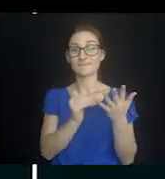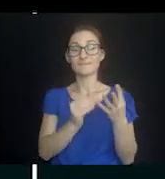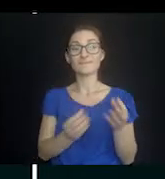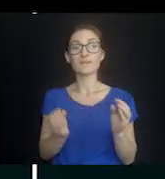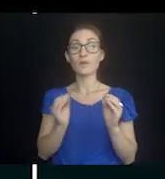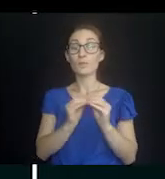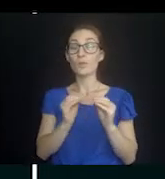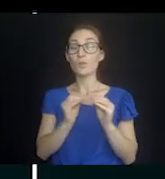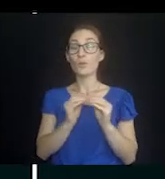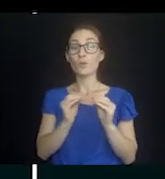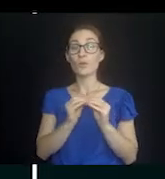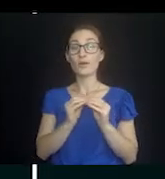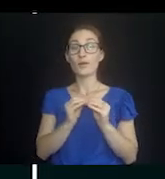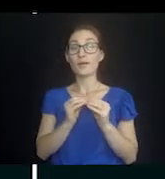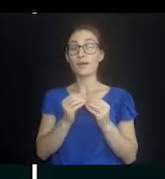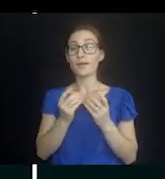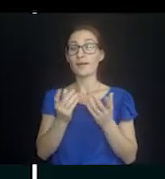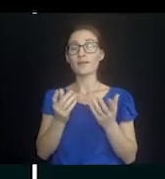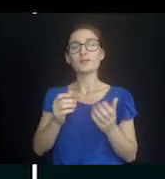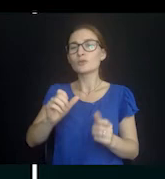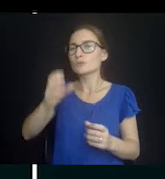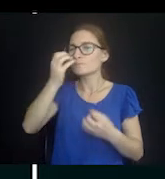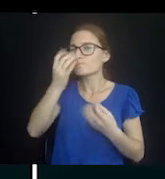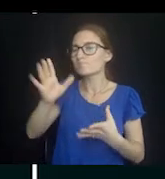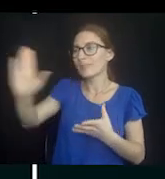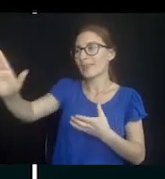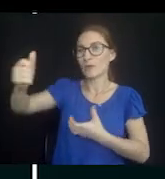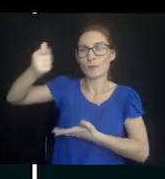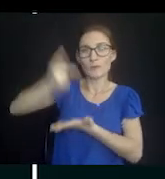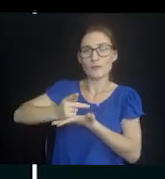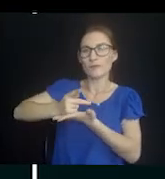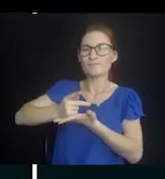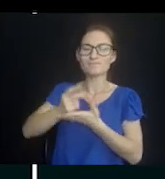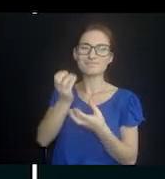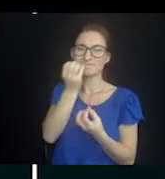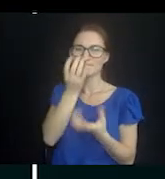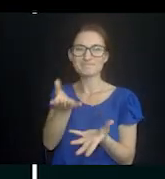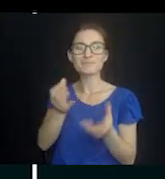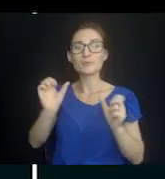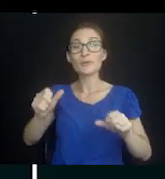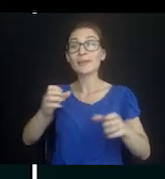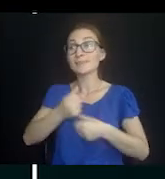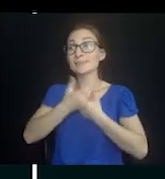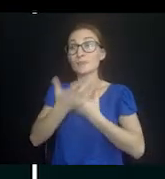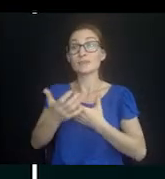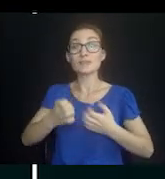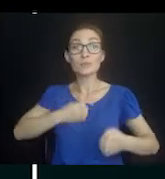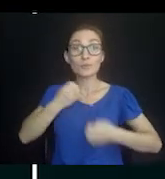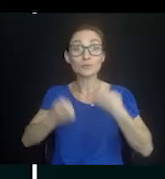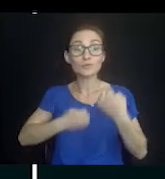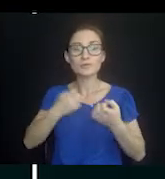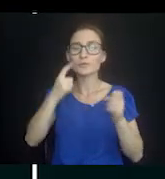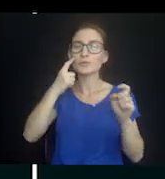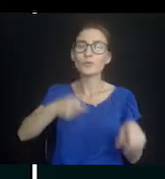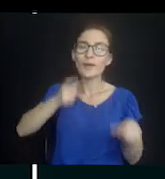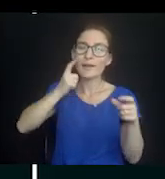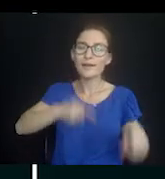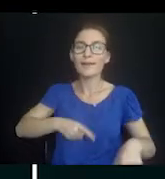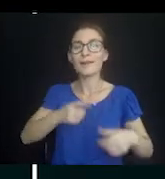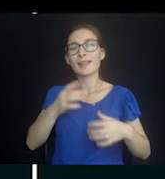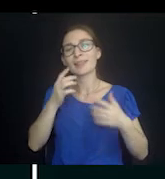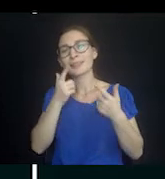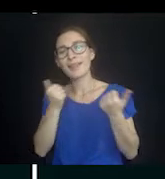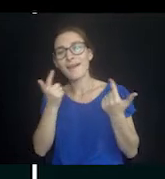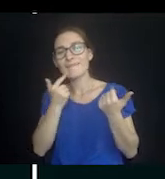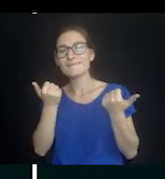and even for yourself. It lets you be more, because you don't care about approval, you can express